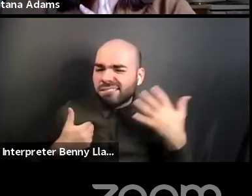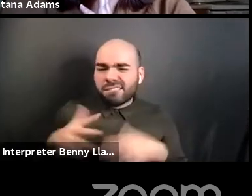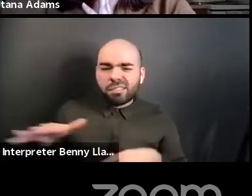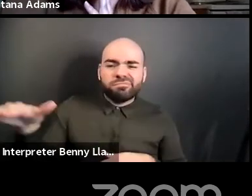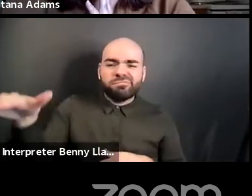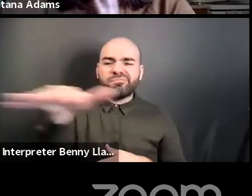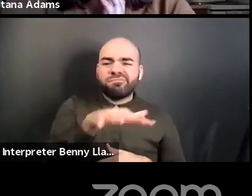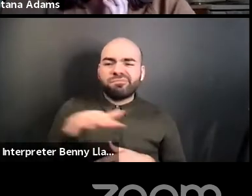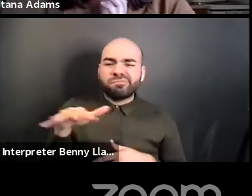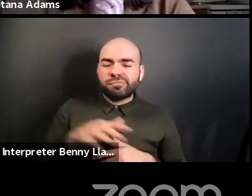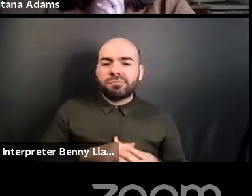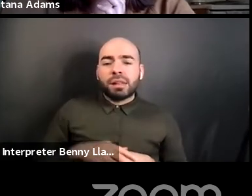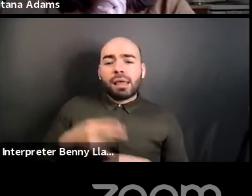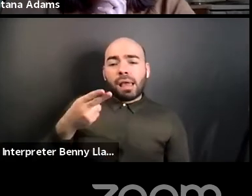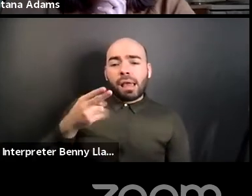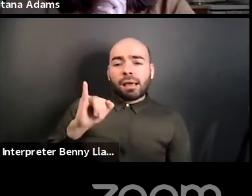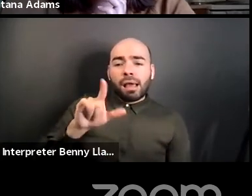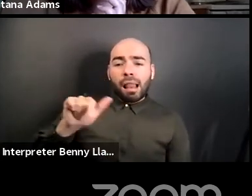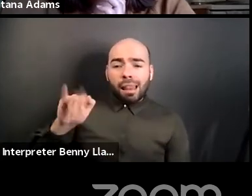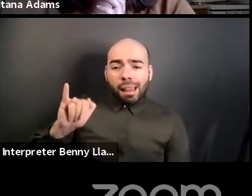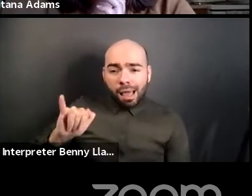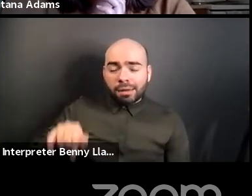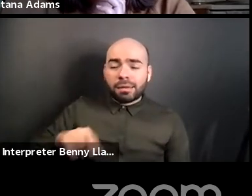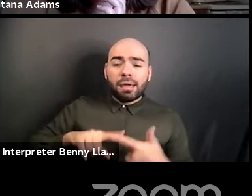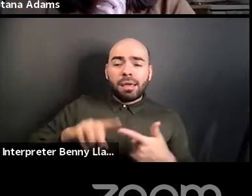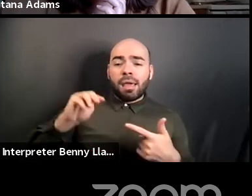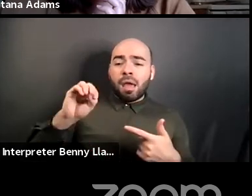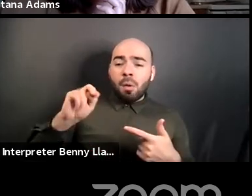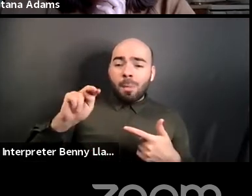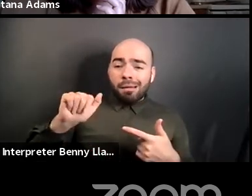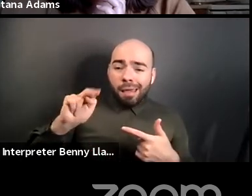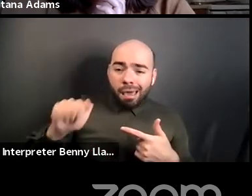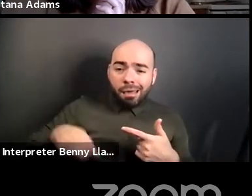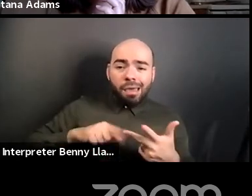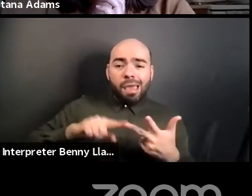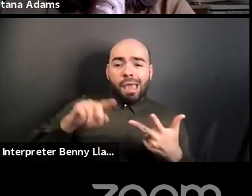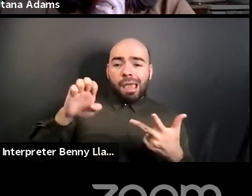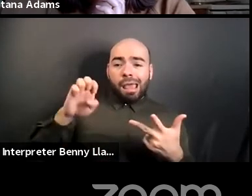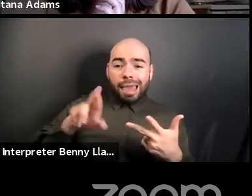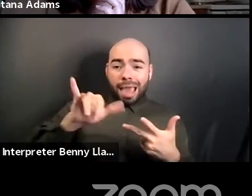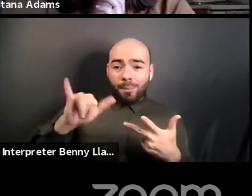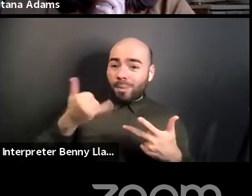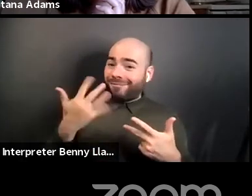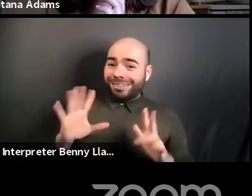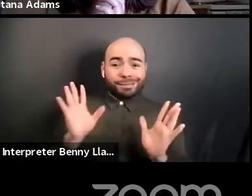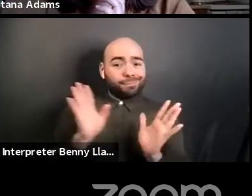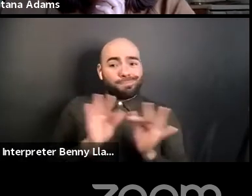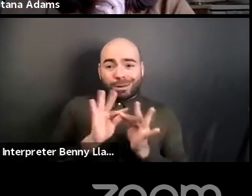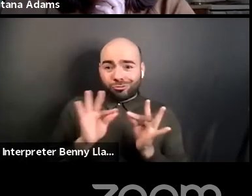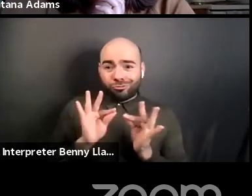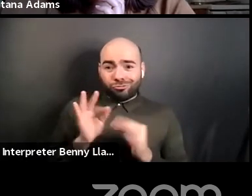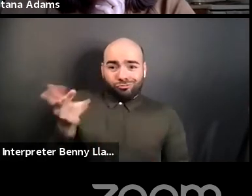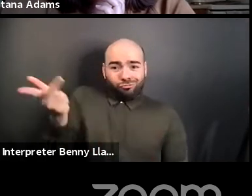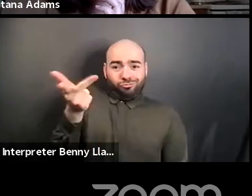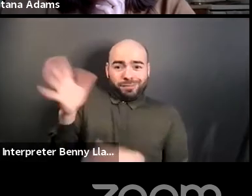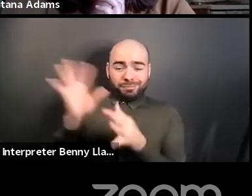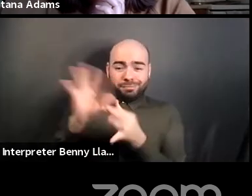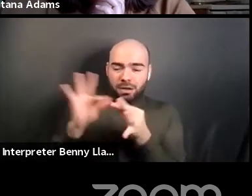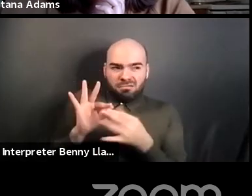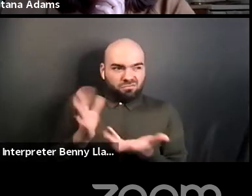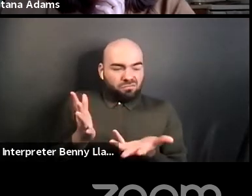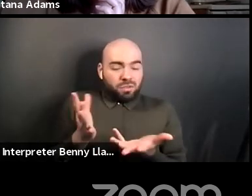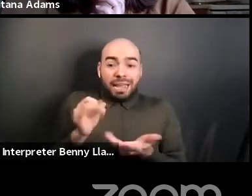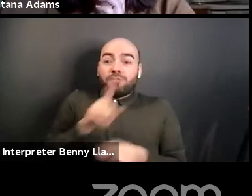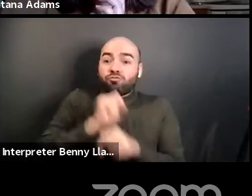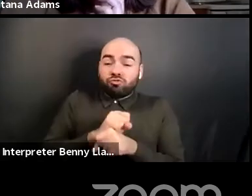Like Halani and Montana and Emery were alluding to, that you can find these artists, these Indigenous artists, if you're